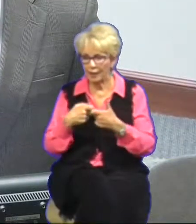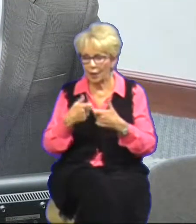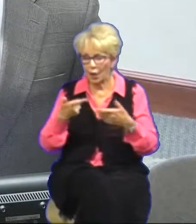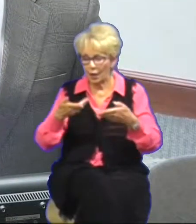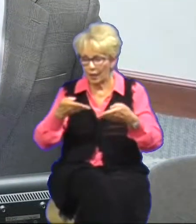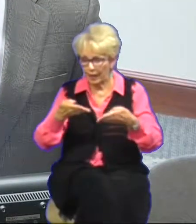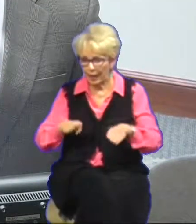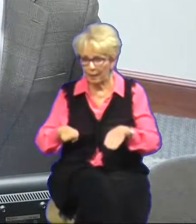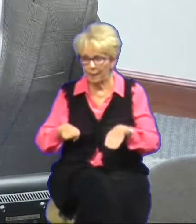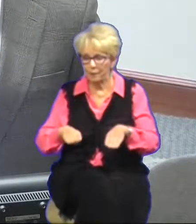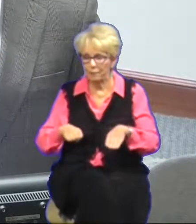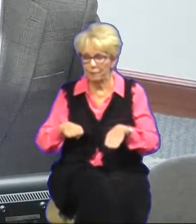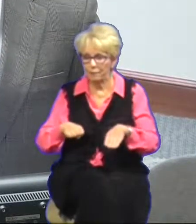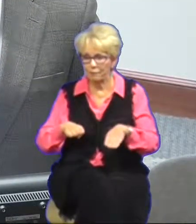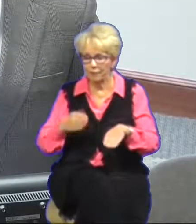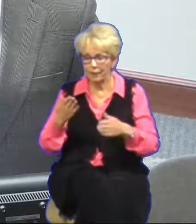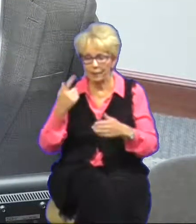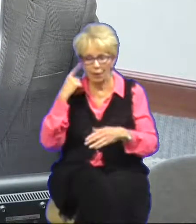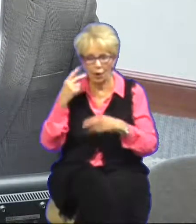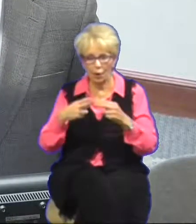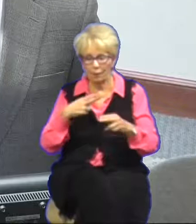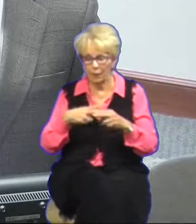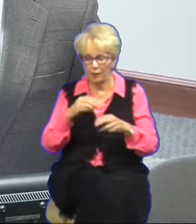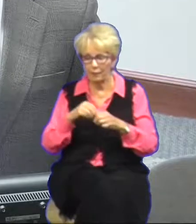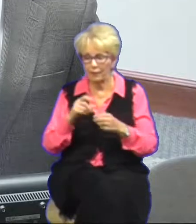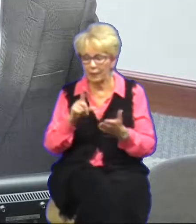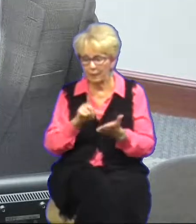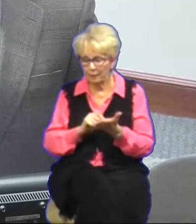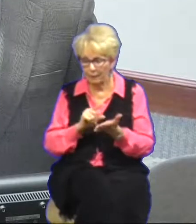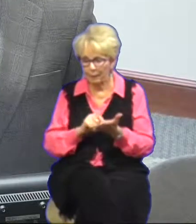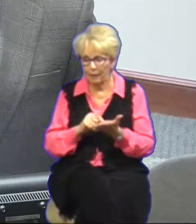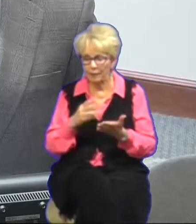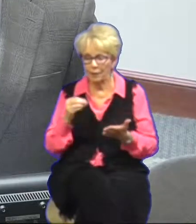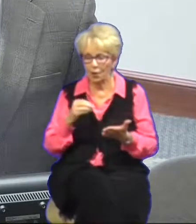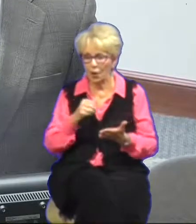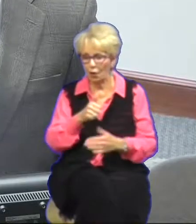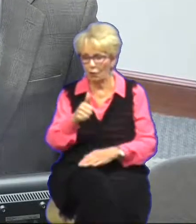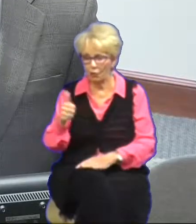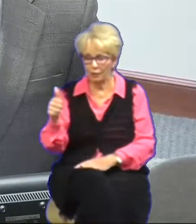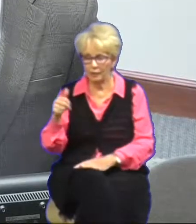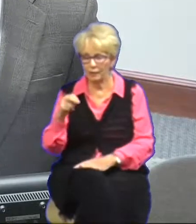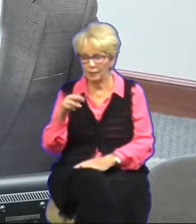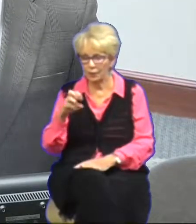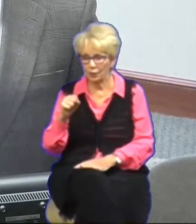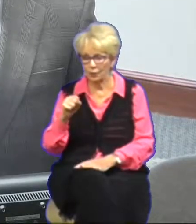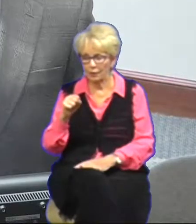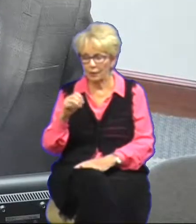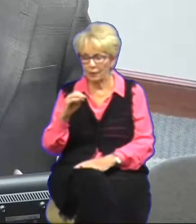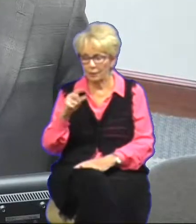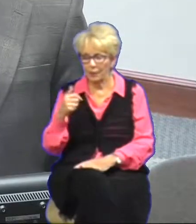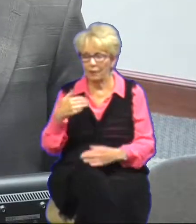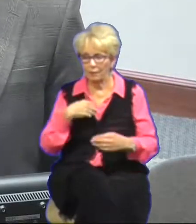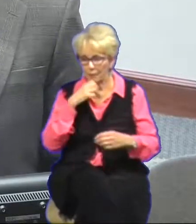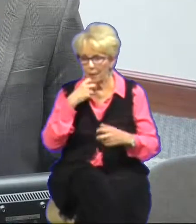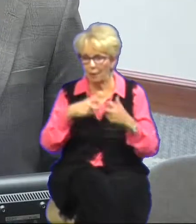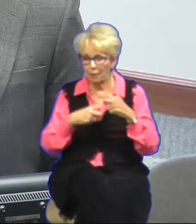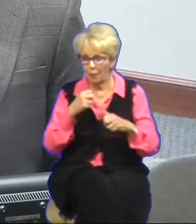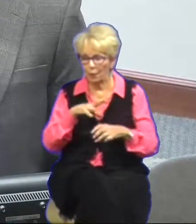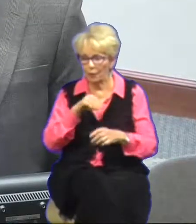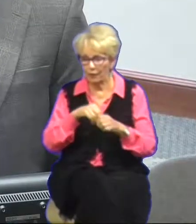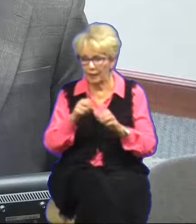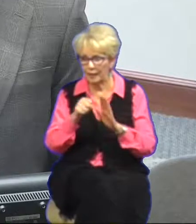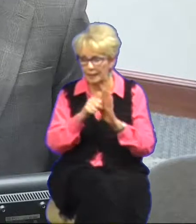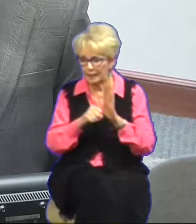gaming, you may have heard about them in the paper and other news media, but they have been an issue within the